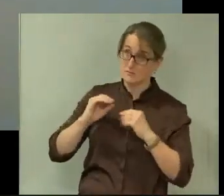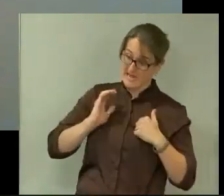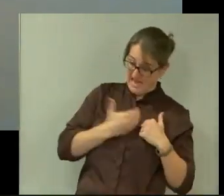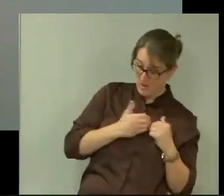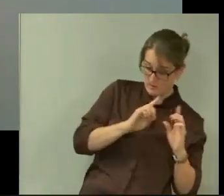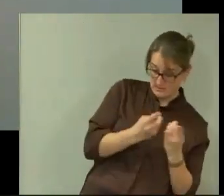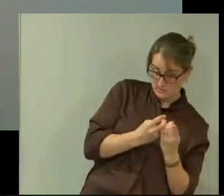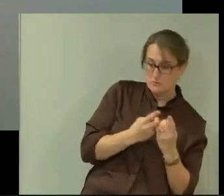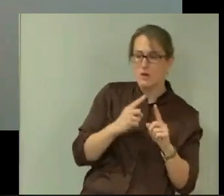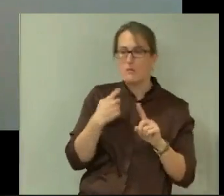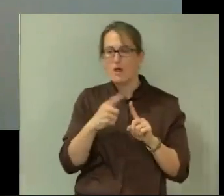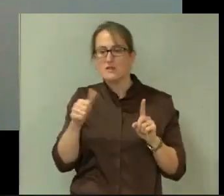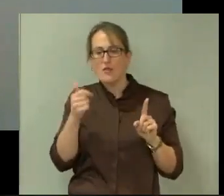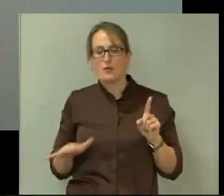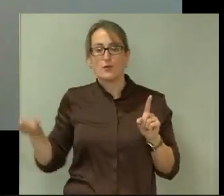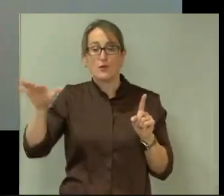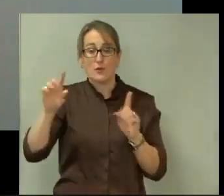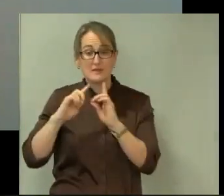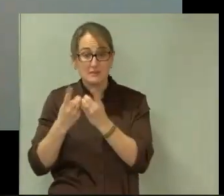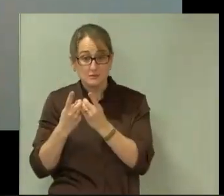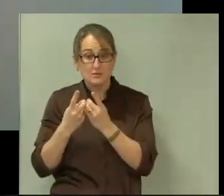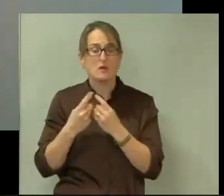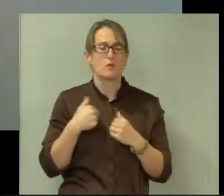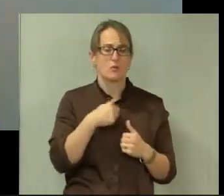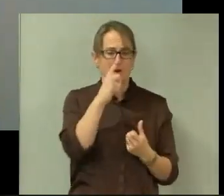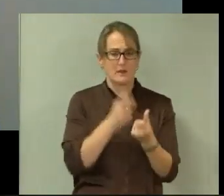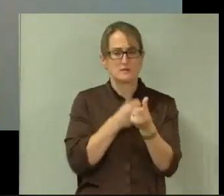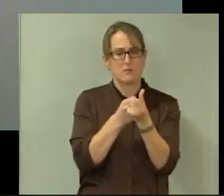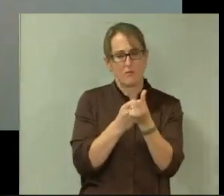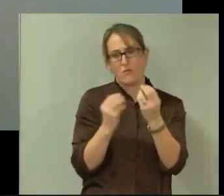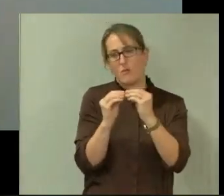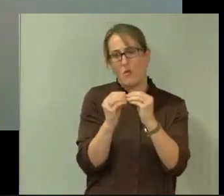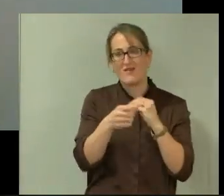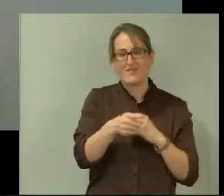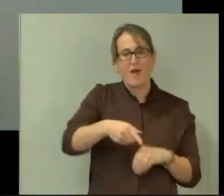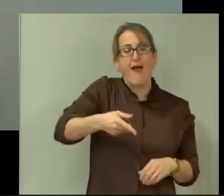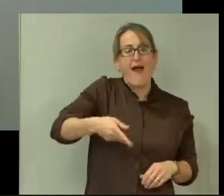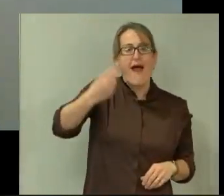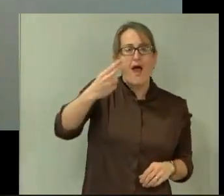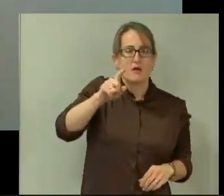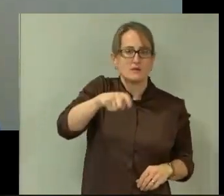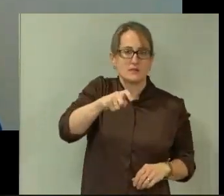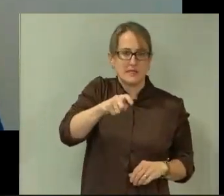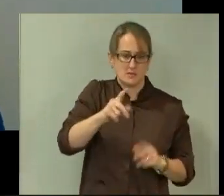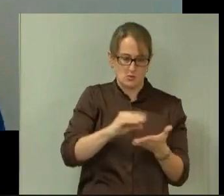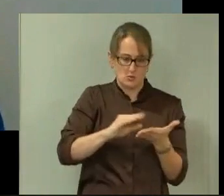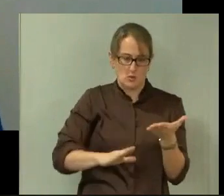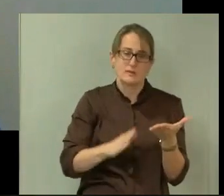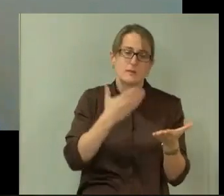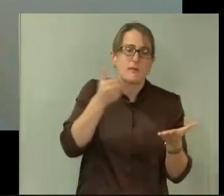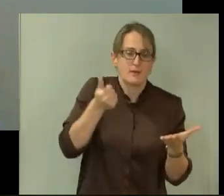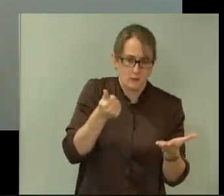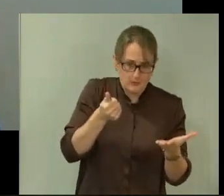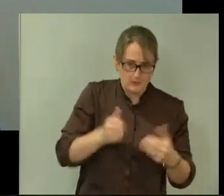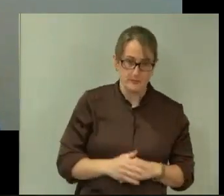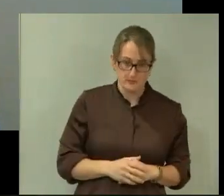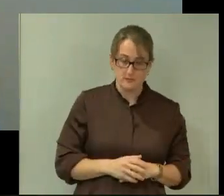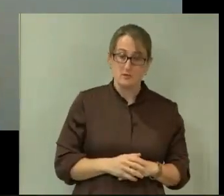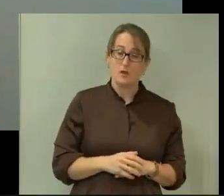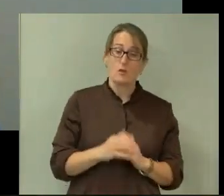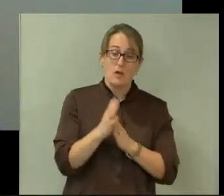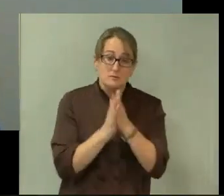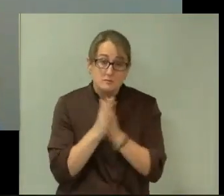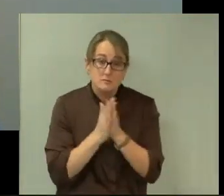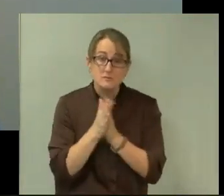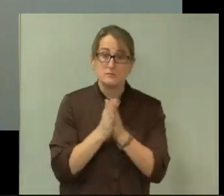have been able to support our high needs students population in a much better way. I know that with passion, focus,